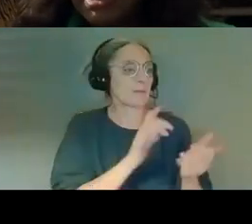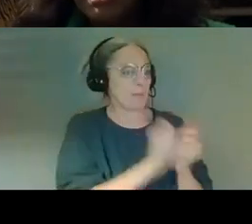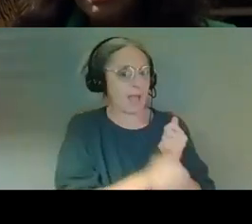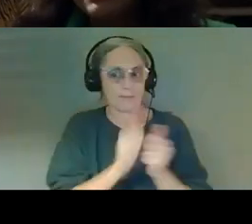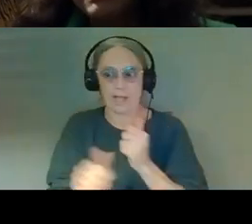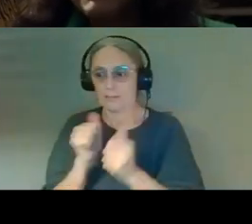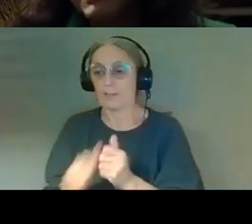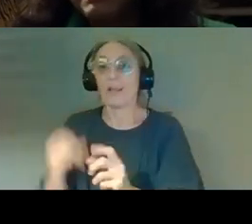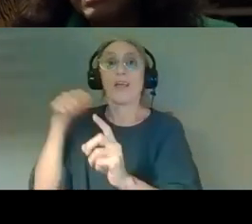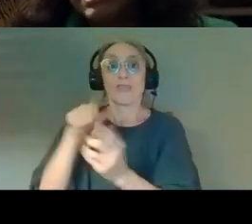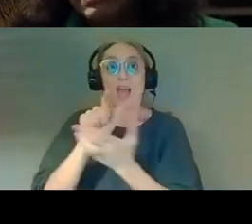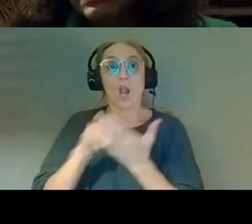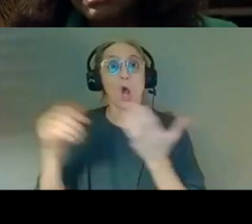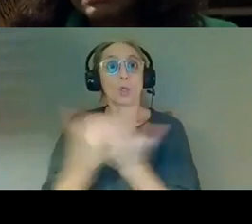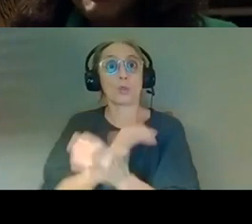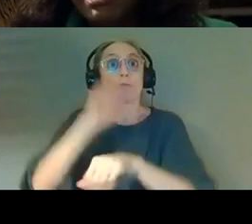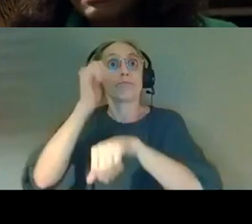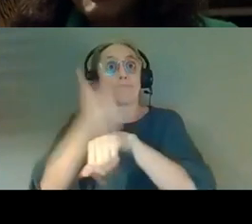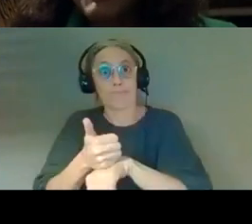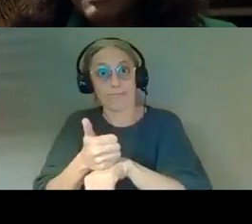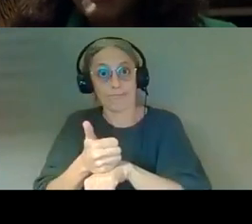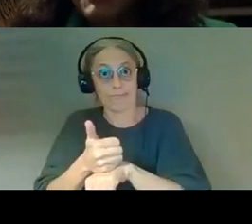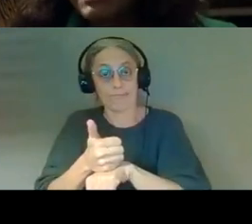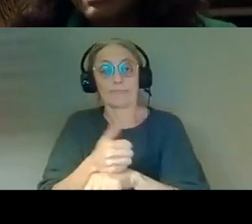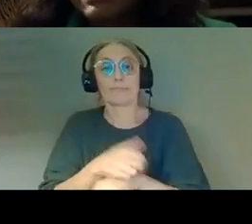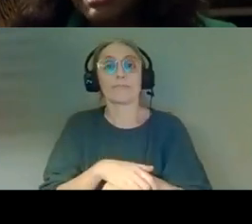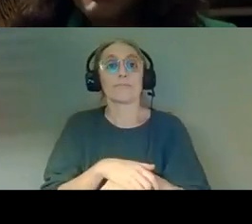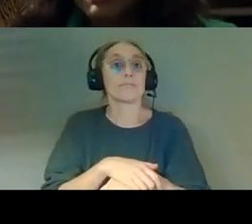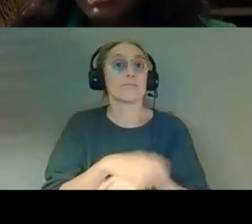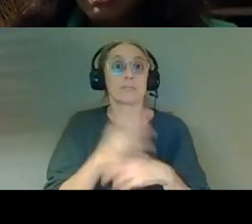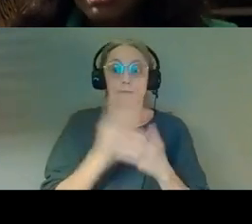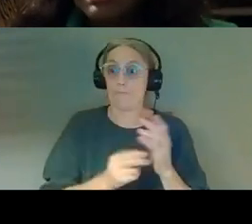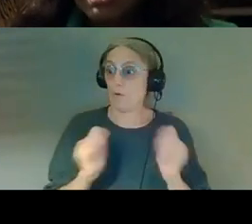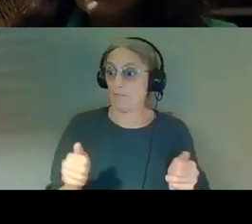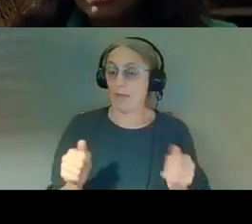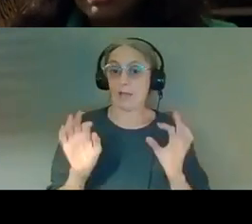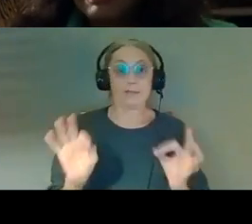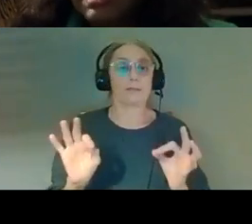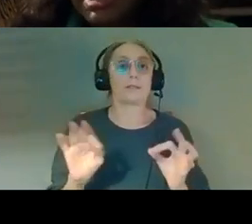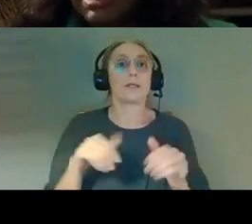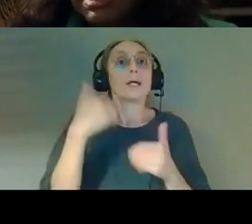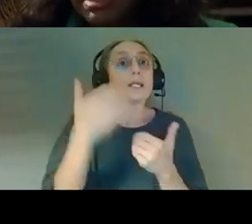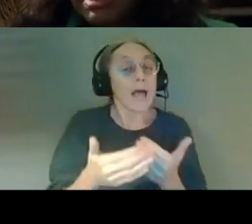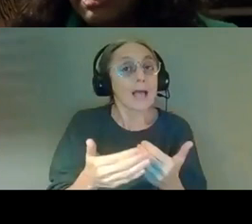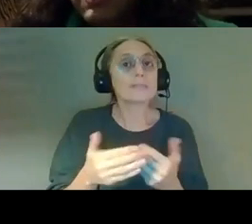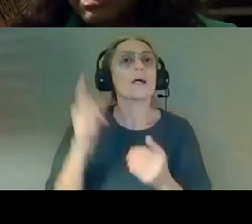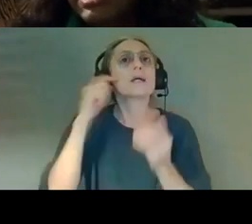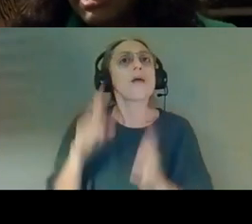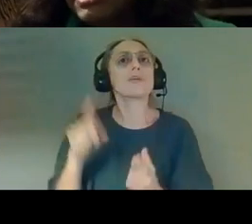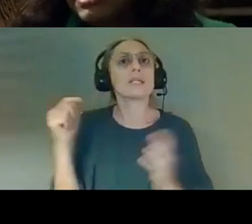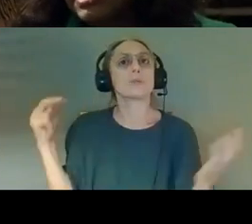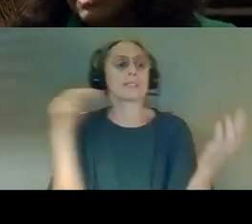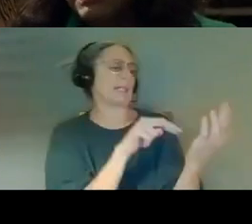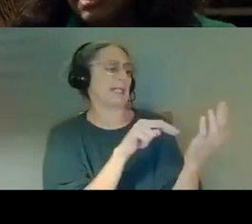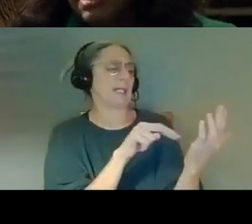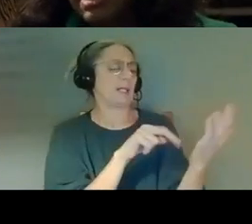passed. And then from there, any legislation that passes both chambers, the next stop is to get on the governor's desk. And that's when he signs